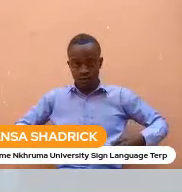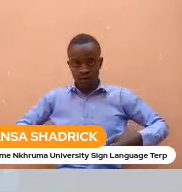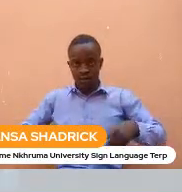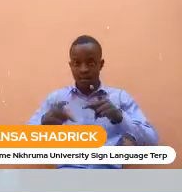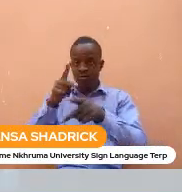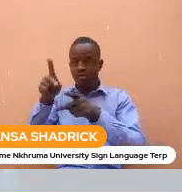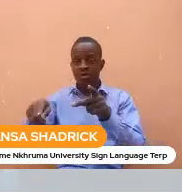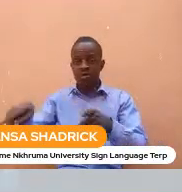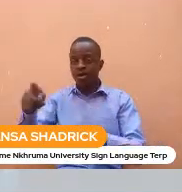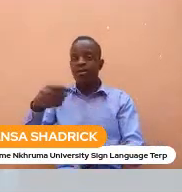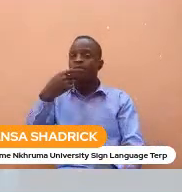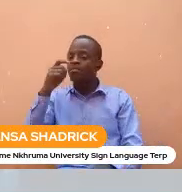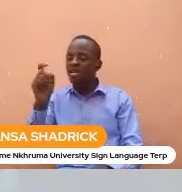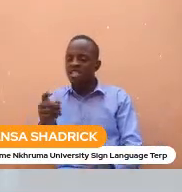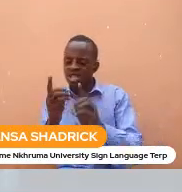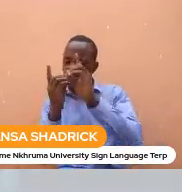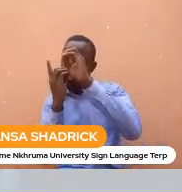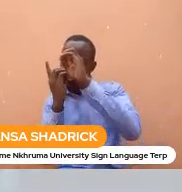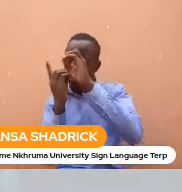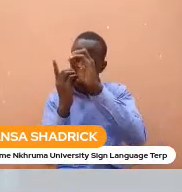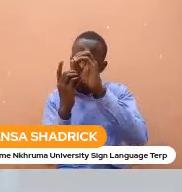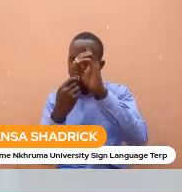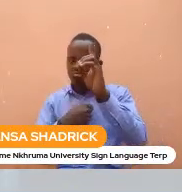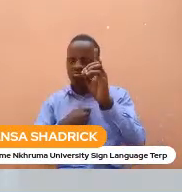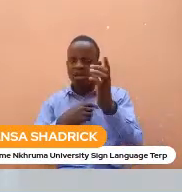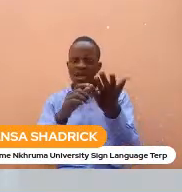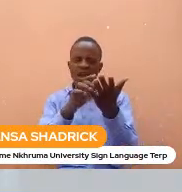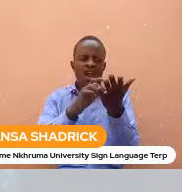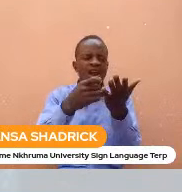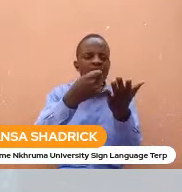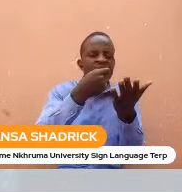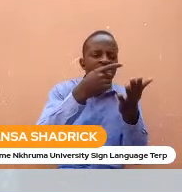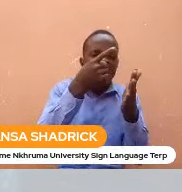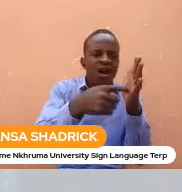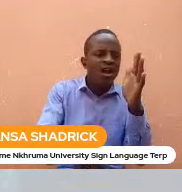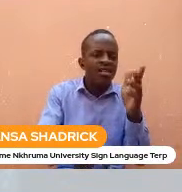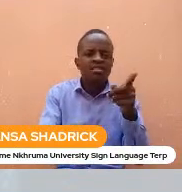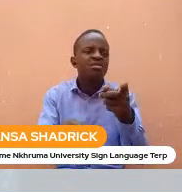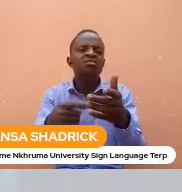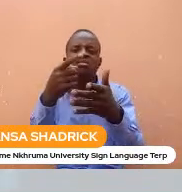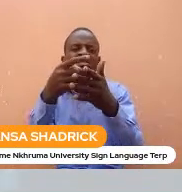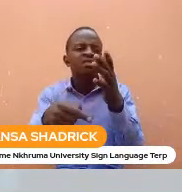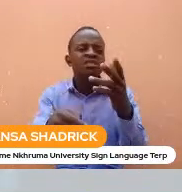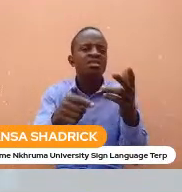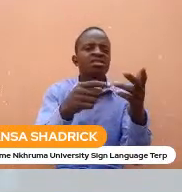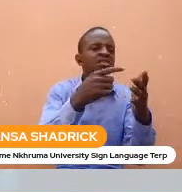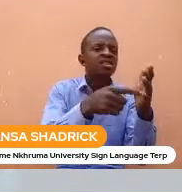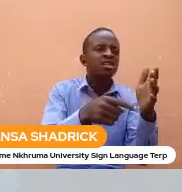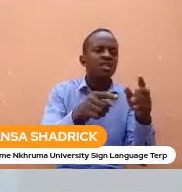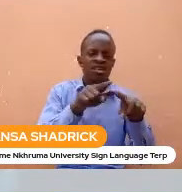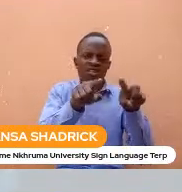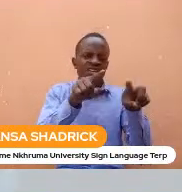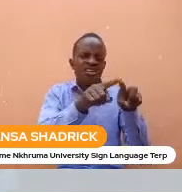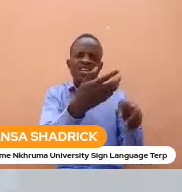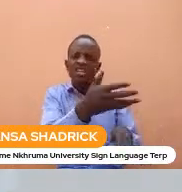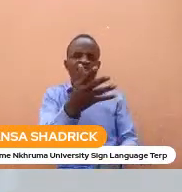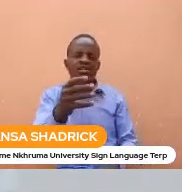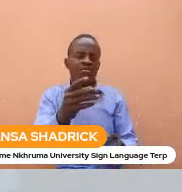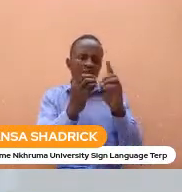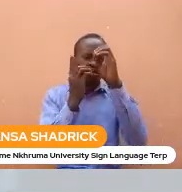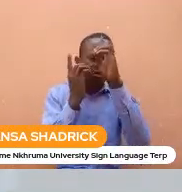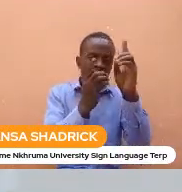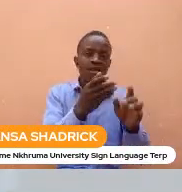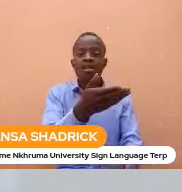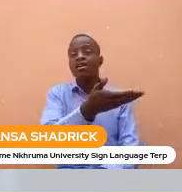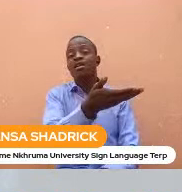choose which type of contraceptives that best suits them, and they're given an opportunity to make their own decisions. And